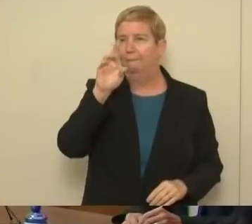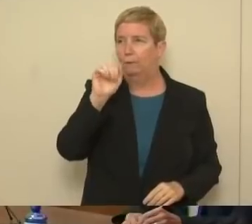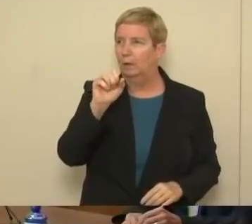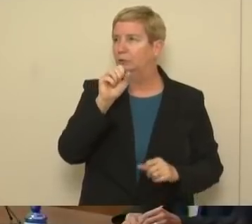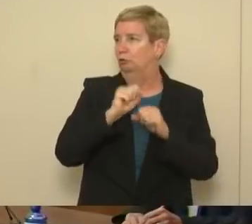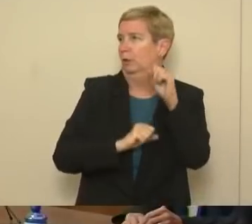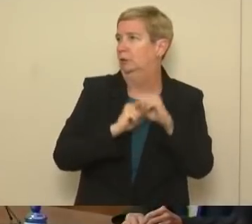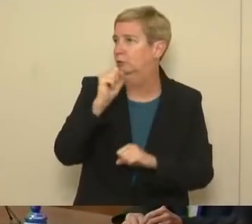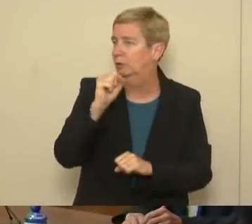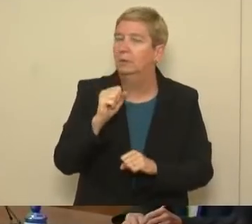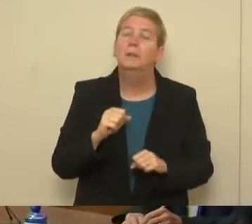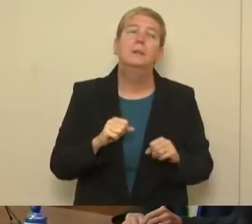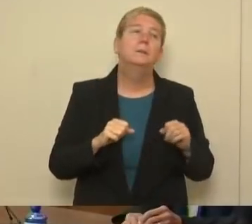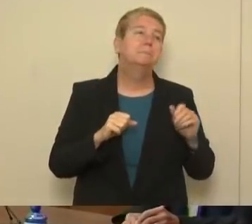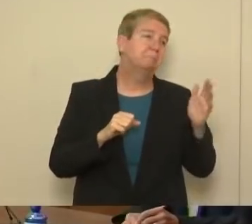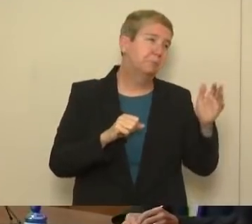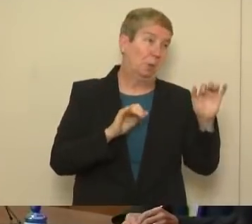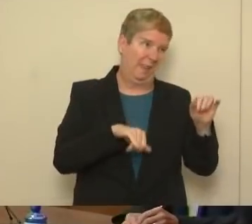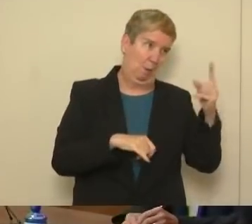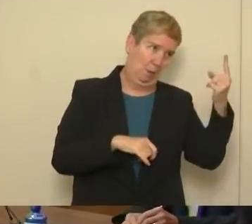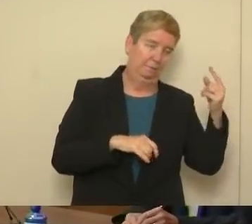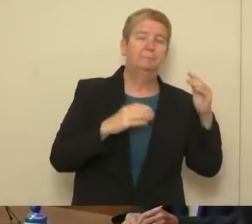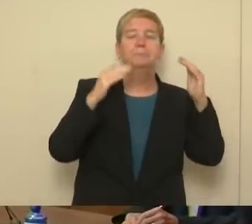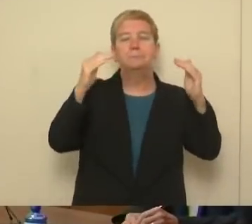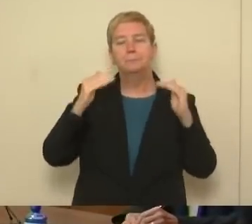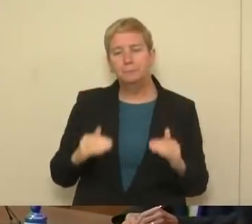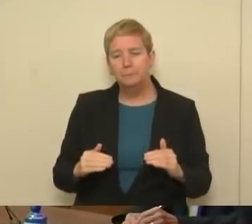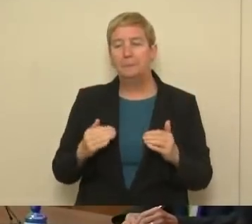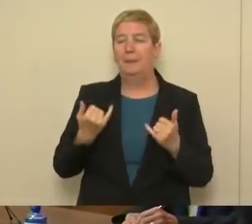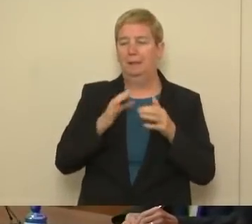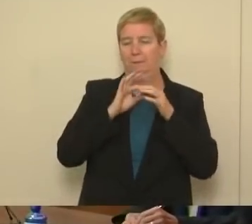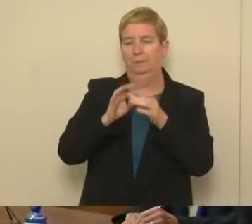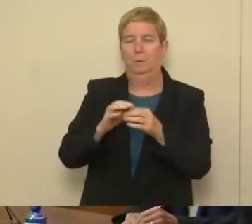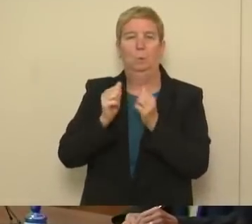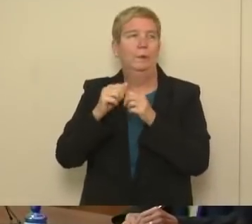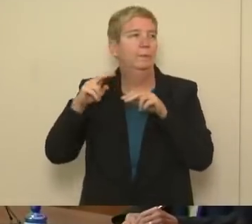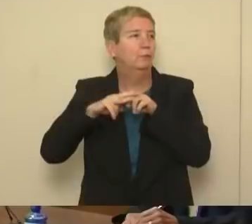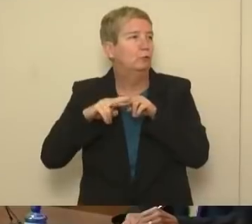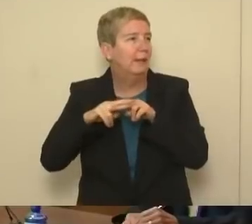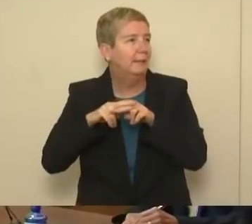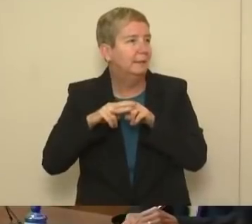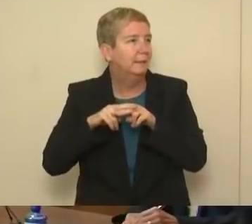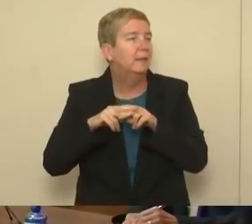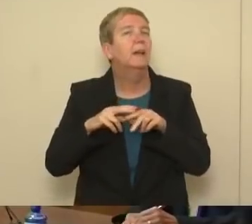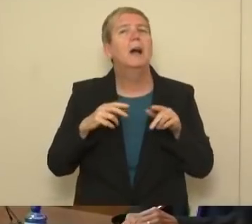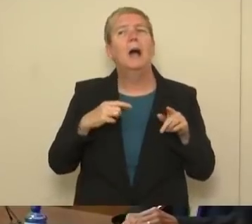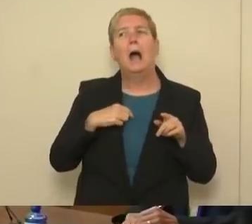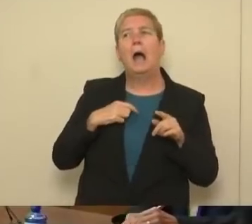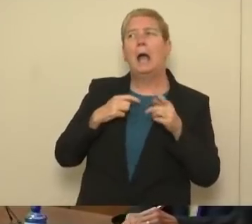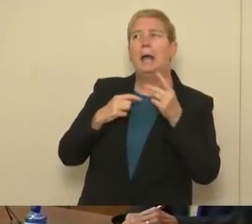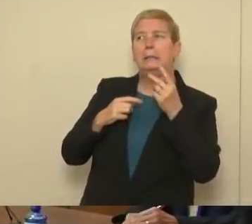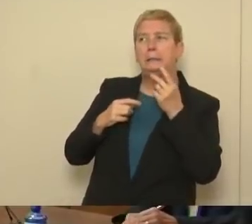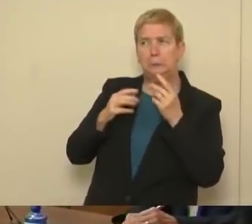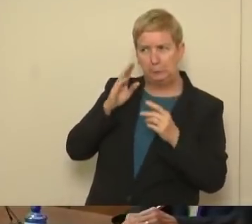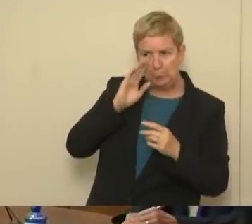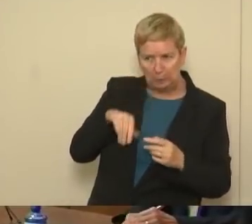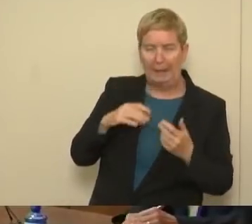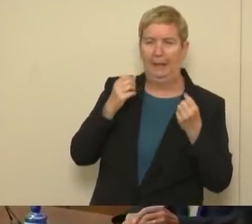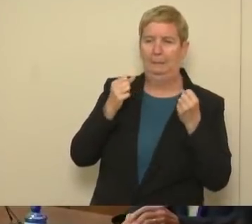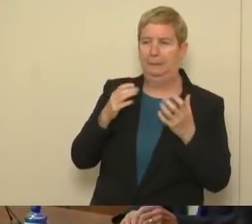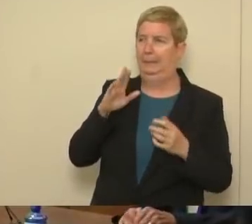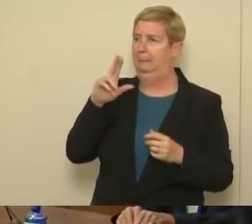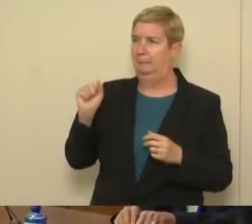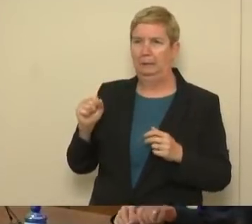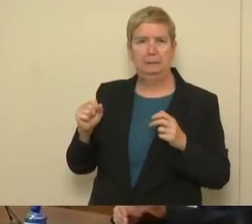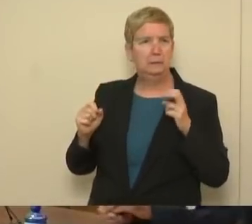just related to the Rail Runner. Given that a lot of communities, municipalities across the state are running bus services now, do you anticipate Rail